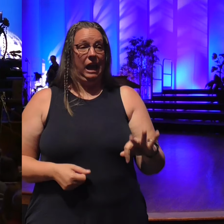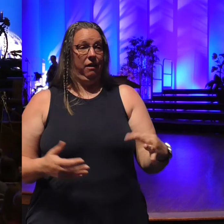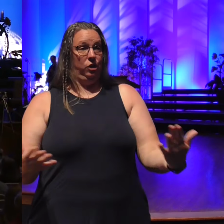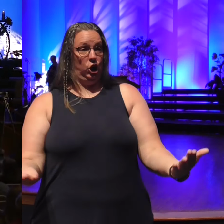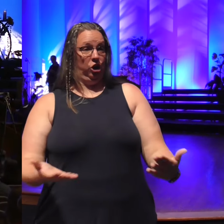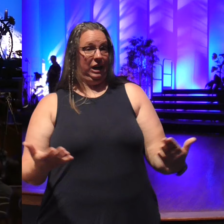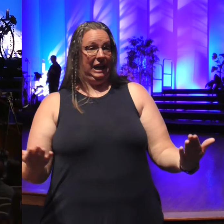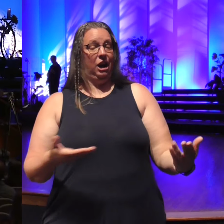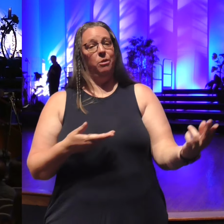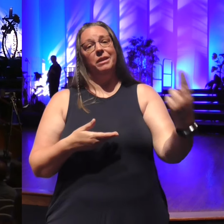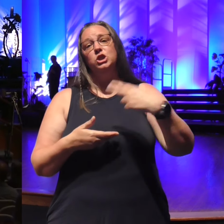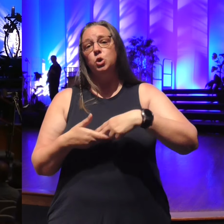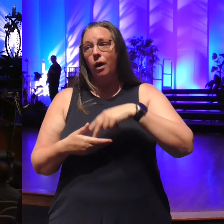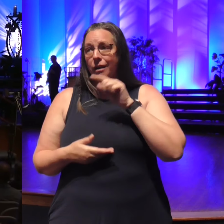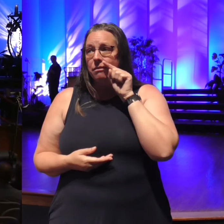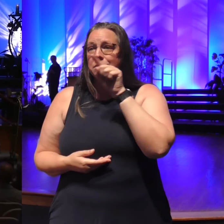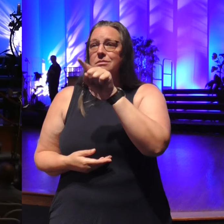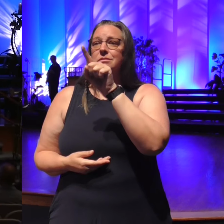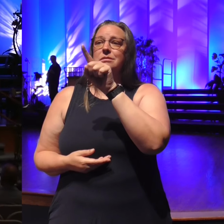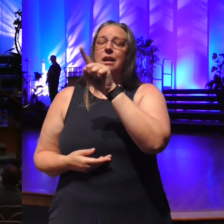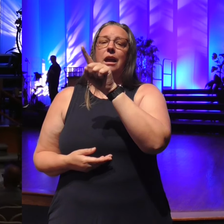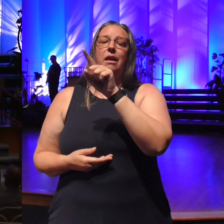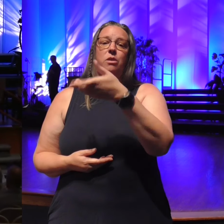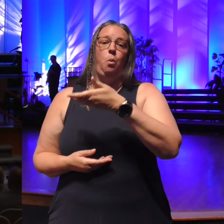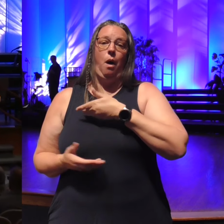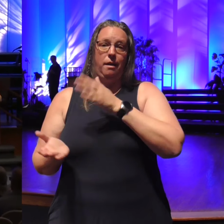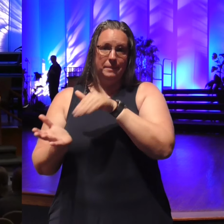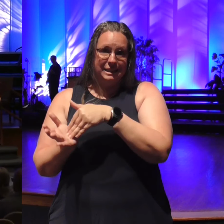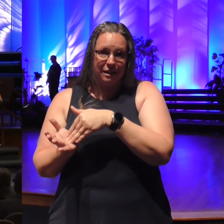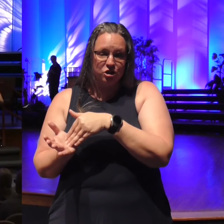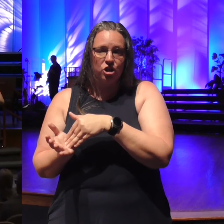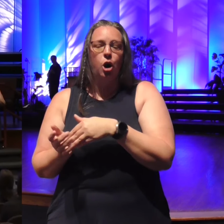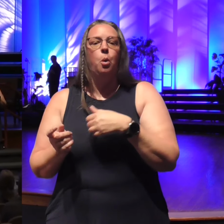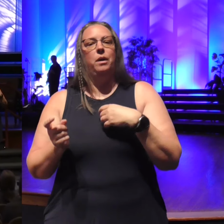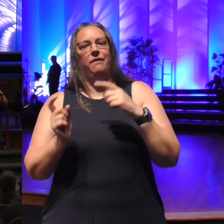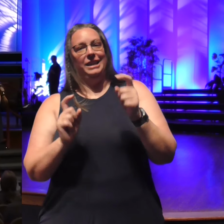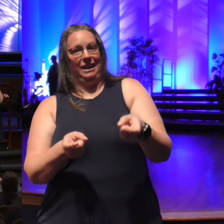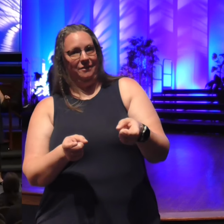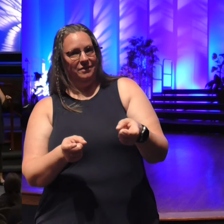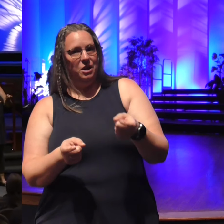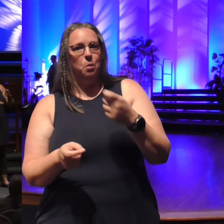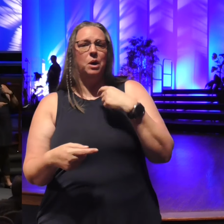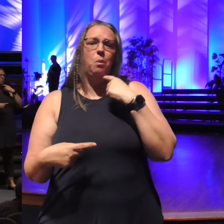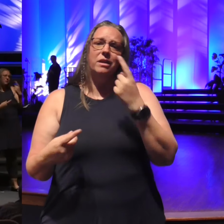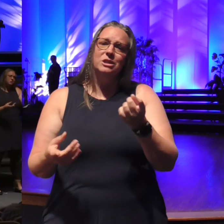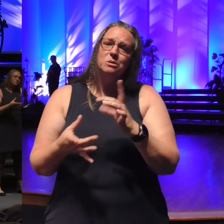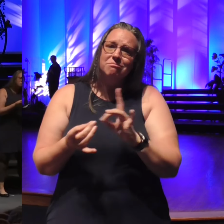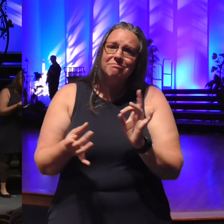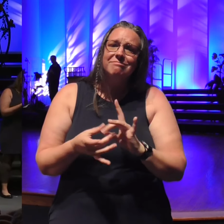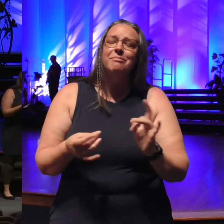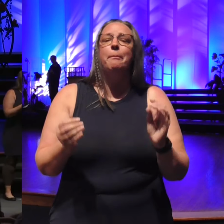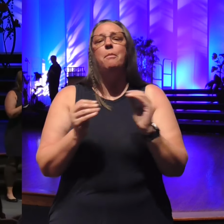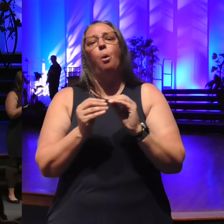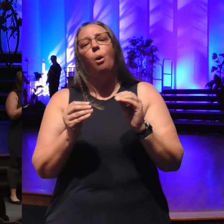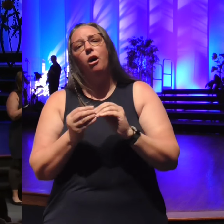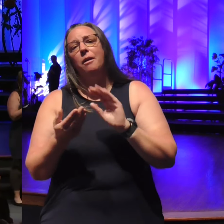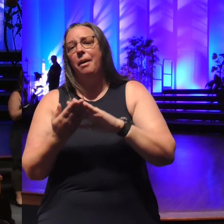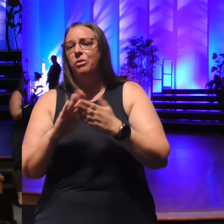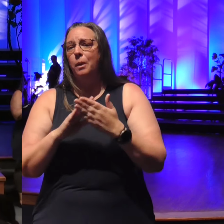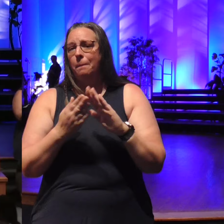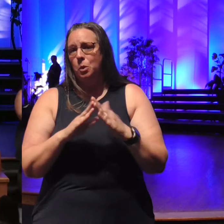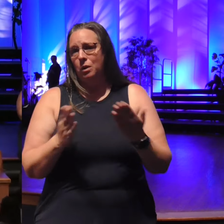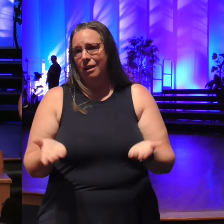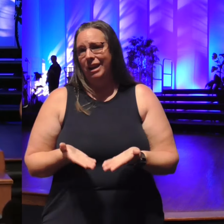here, please join us out in the Welcome Center. We have a gift for you. We want to tell you more about our church and our community